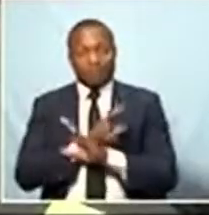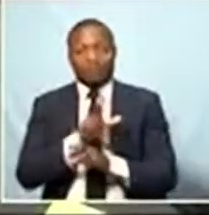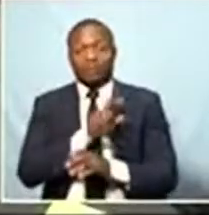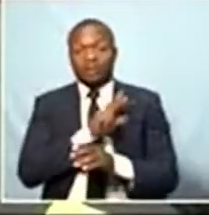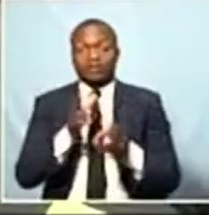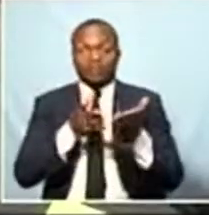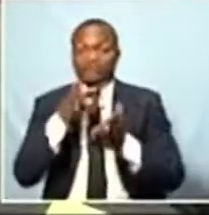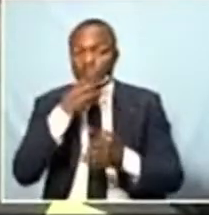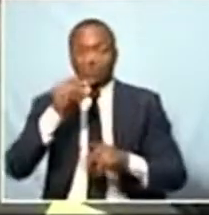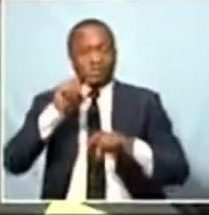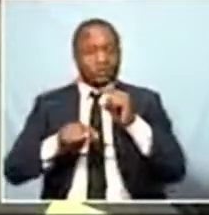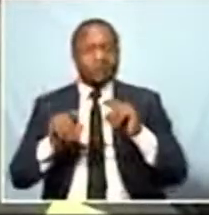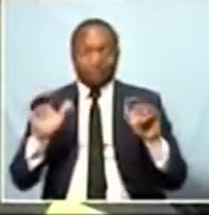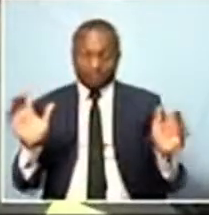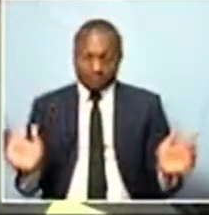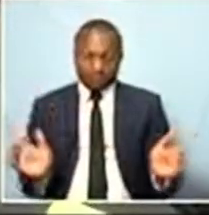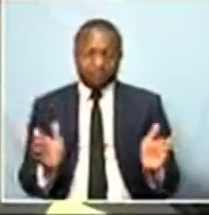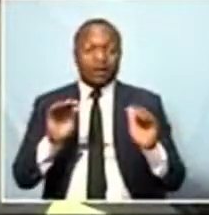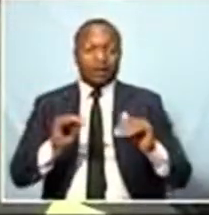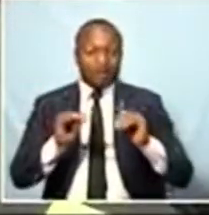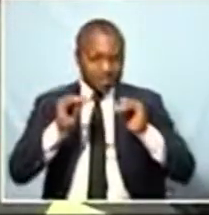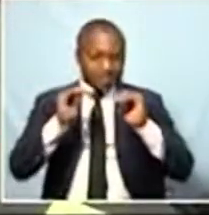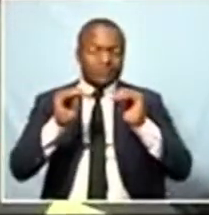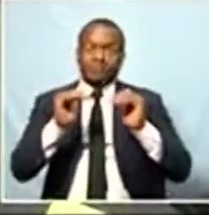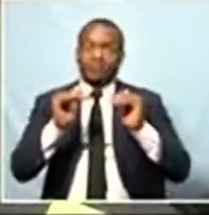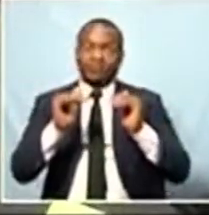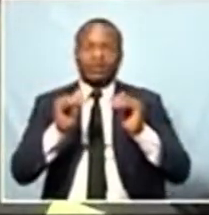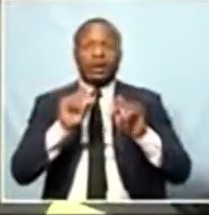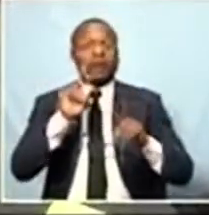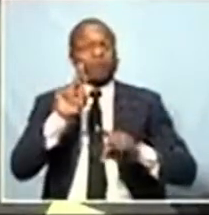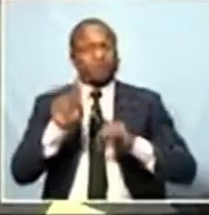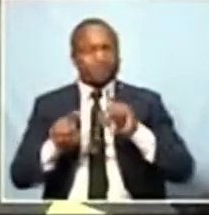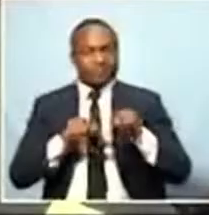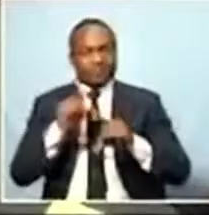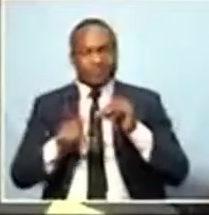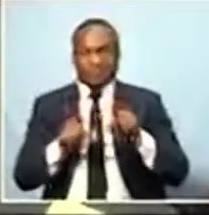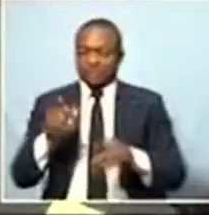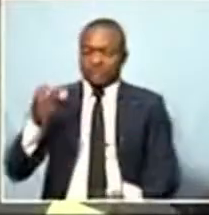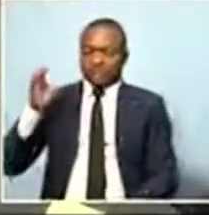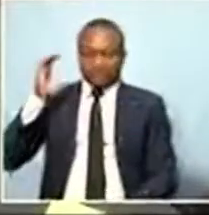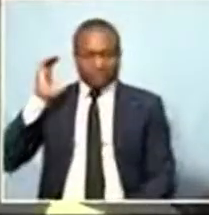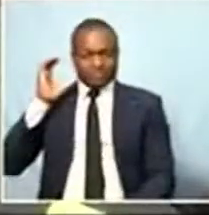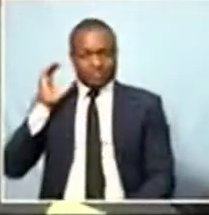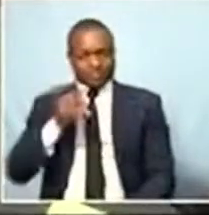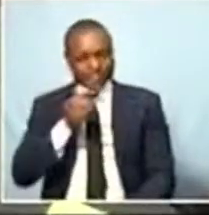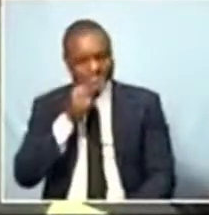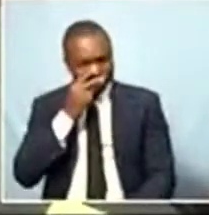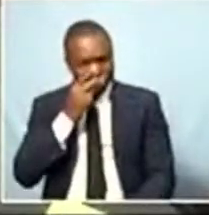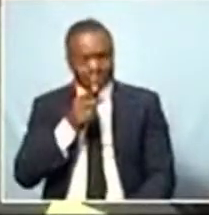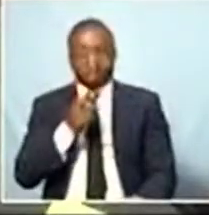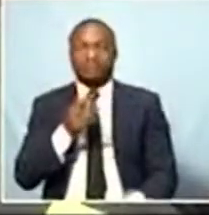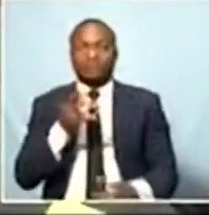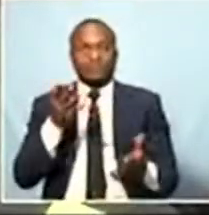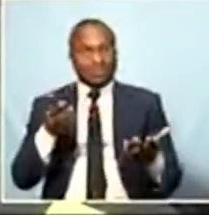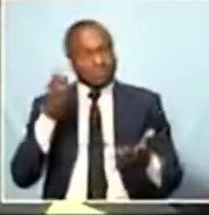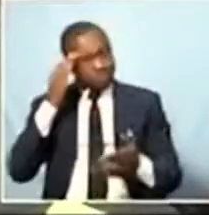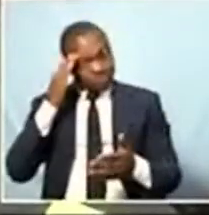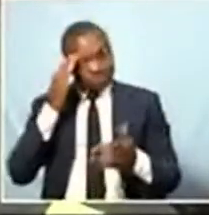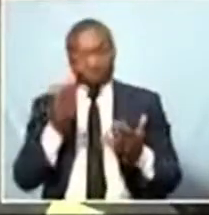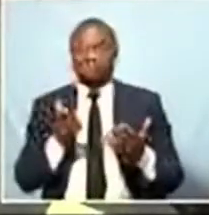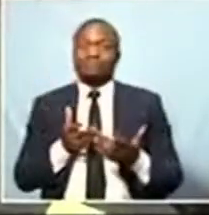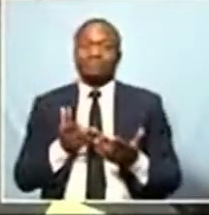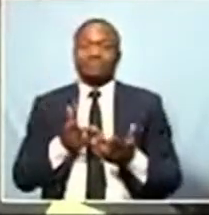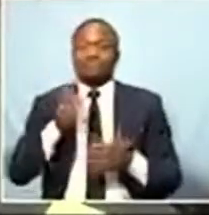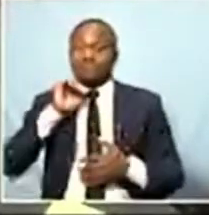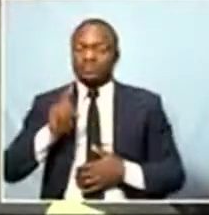promote people whose capacity they cannot ascertain, because you must be